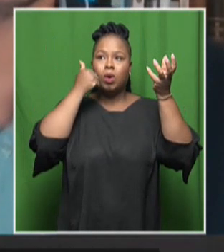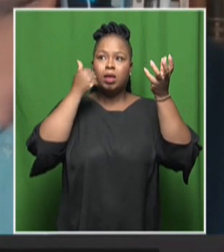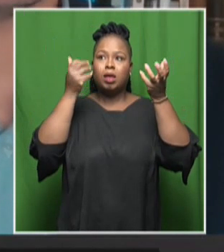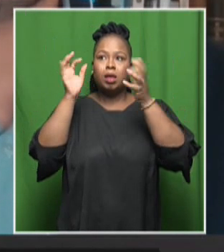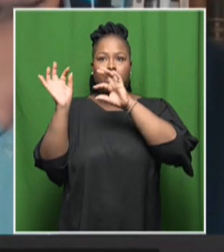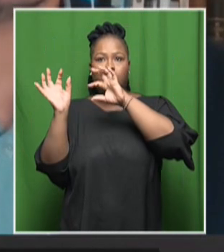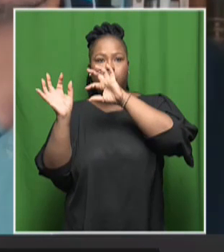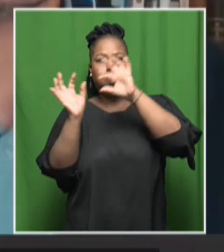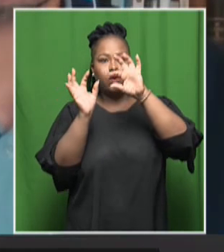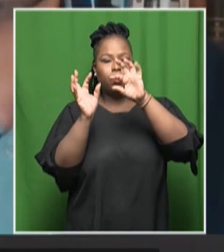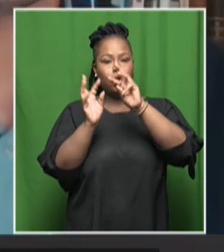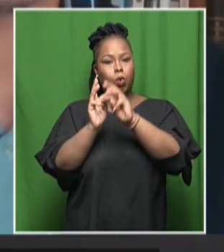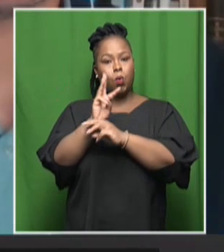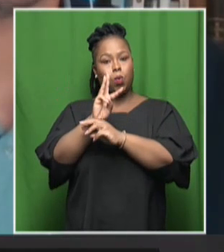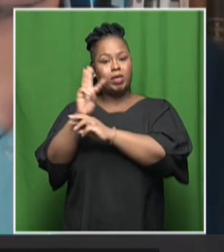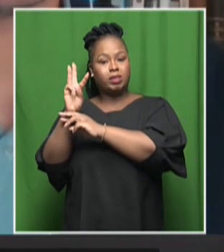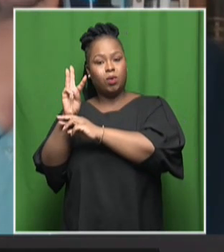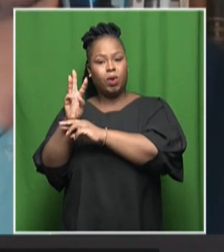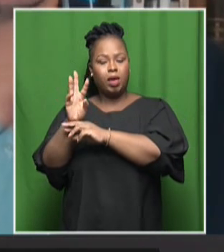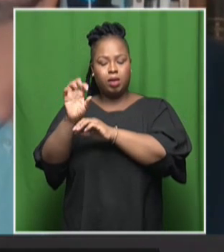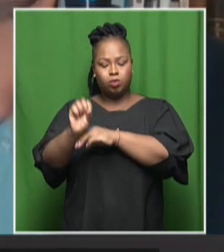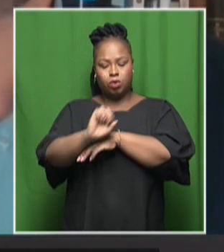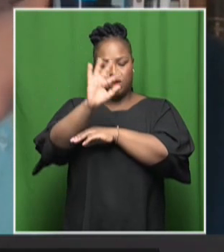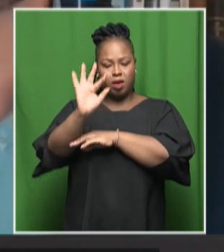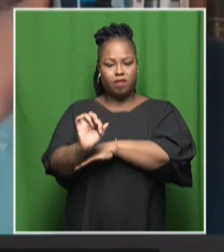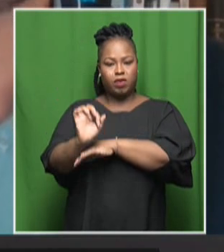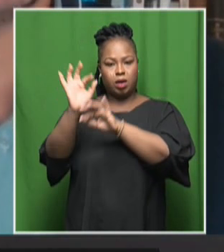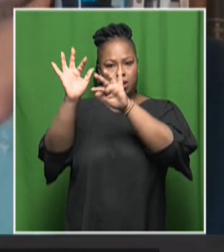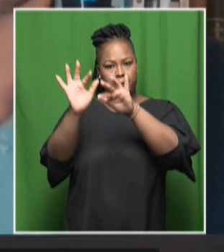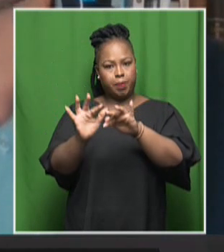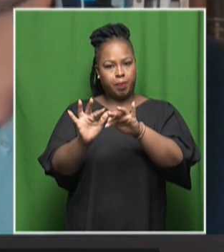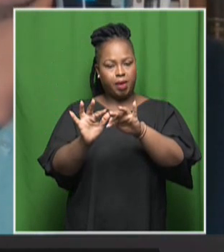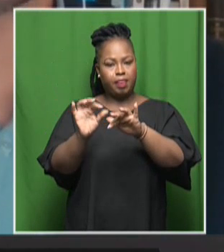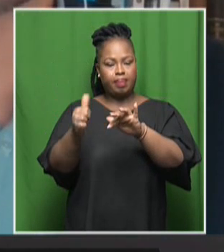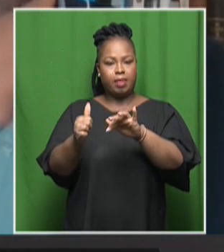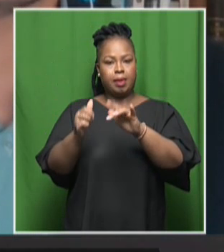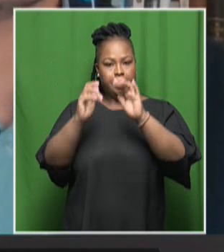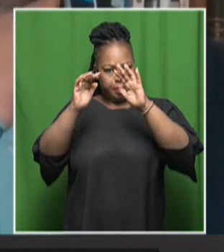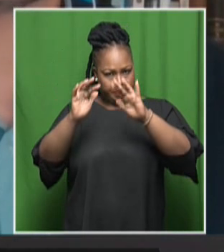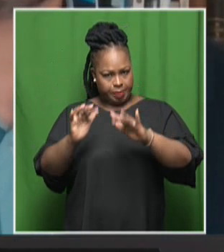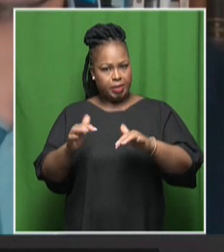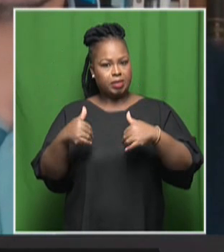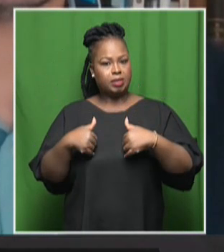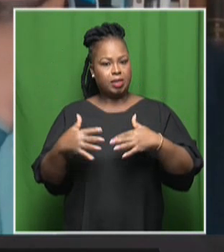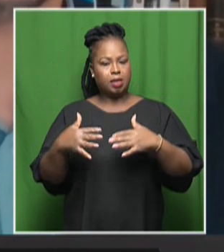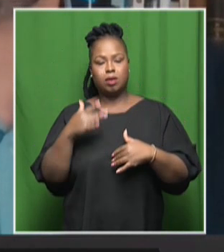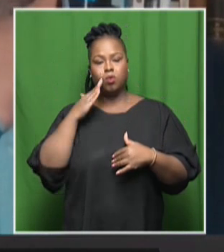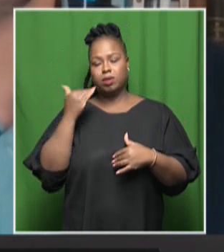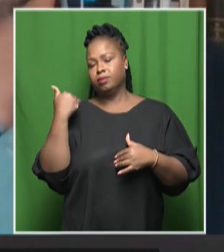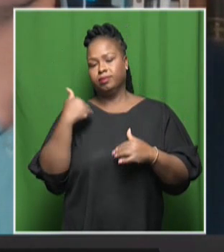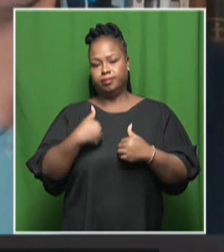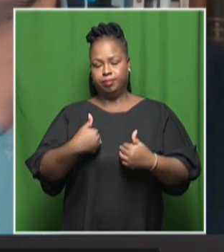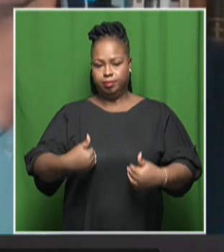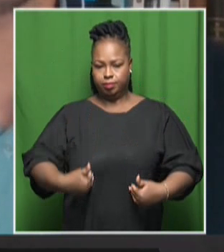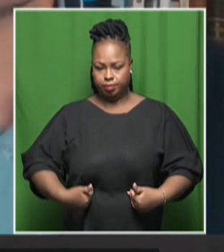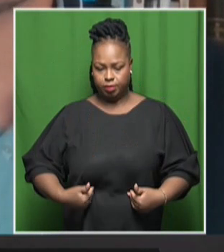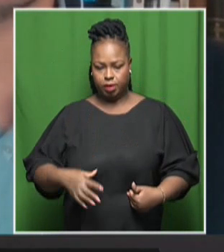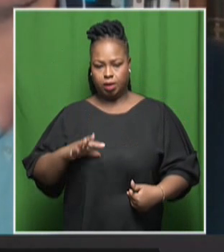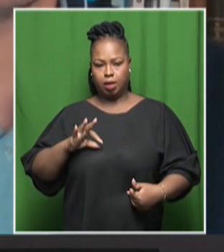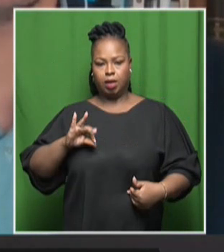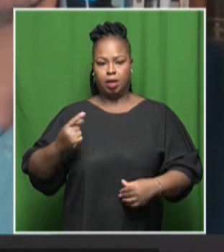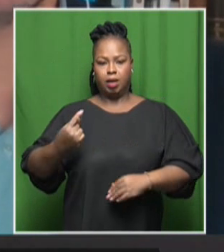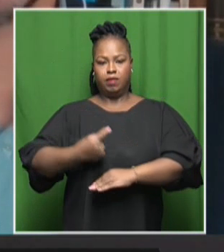moved westwards over the border into South Africa. And then, of course, the heavy falls of rain started last Sunday. And then every day